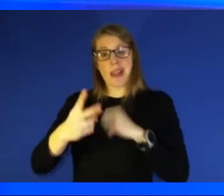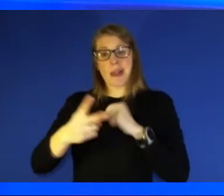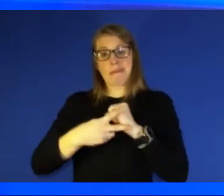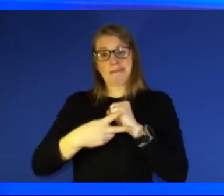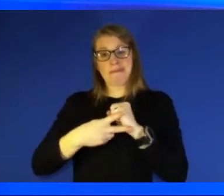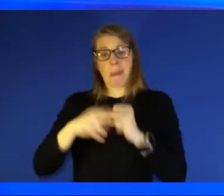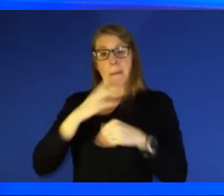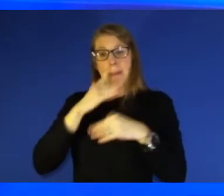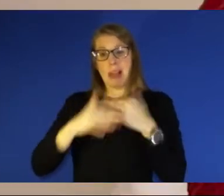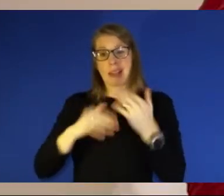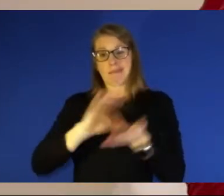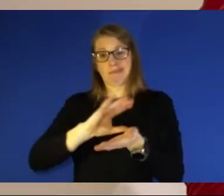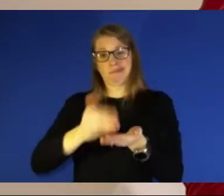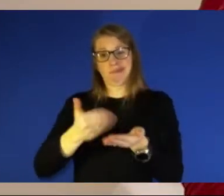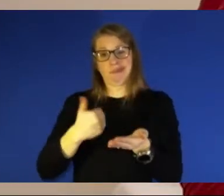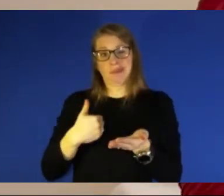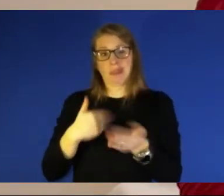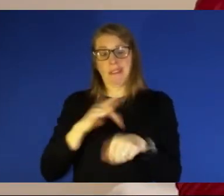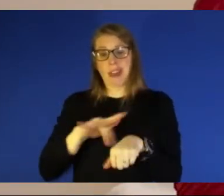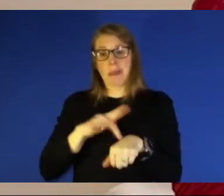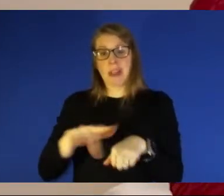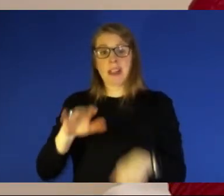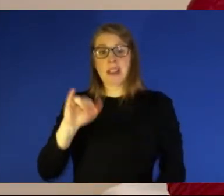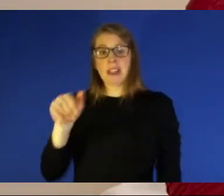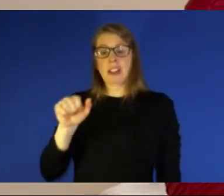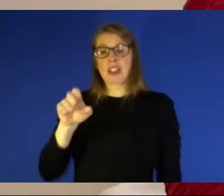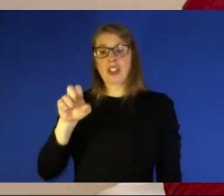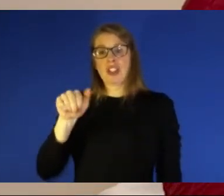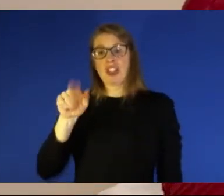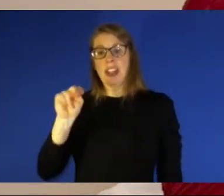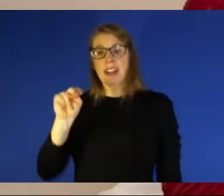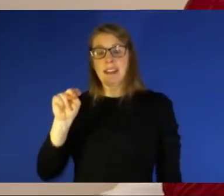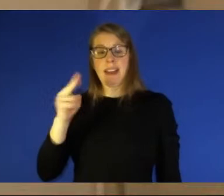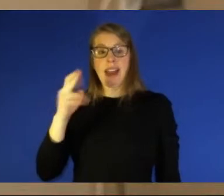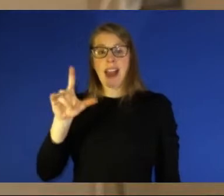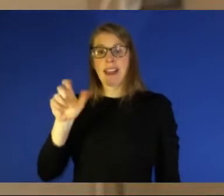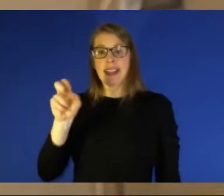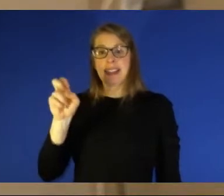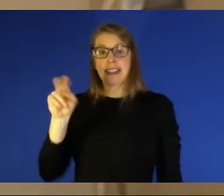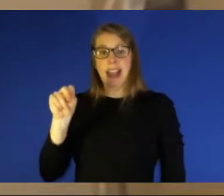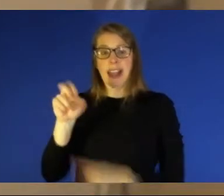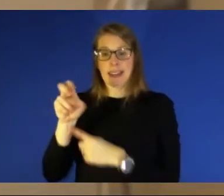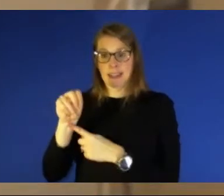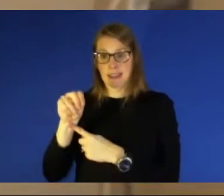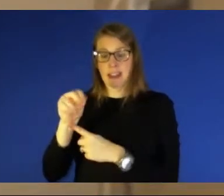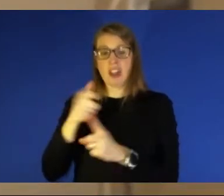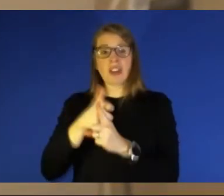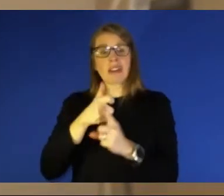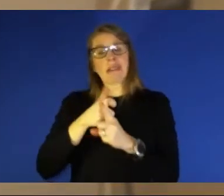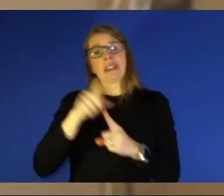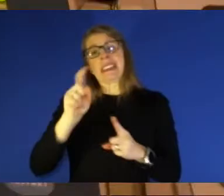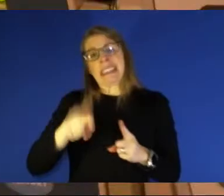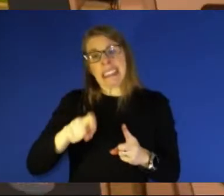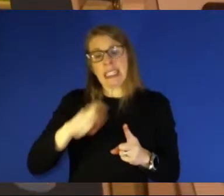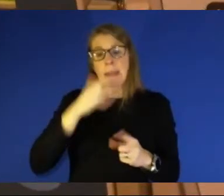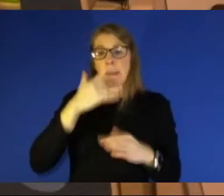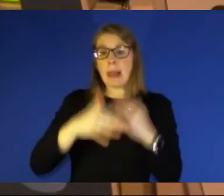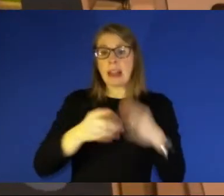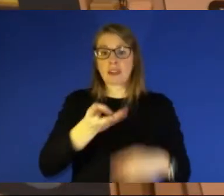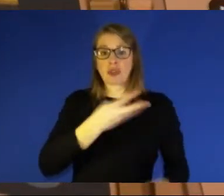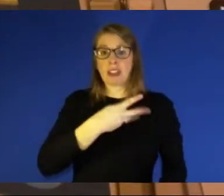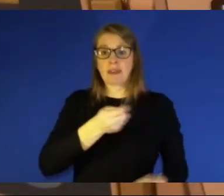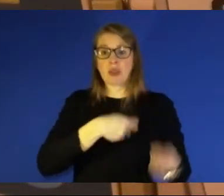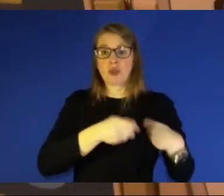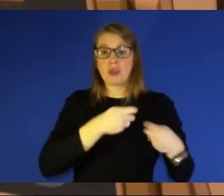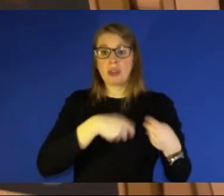hands. Jean Hallinan is one of the many people in the Metro in need of a blood transfusion. And Jean might be a familiar face to you because she's